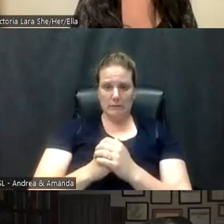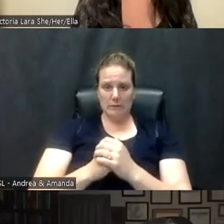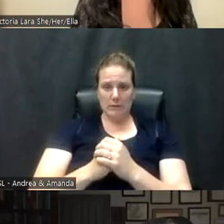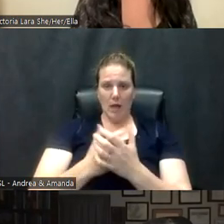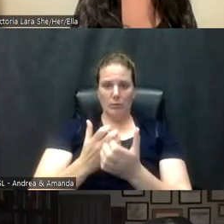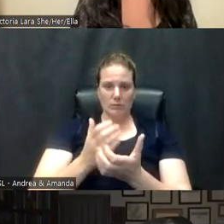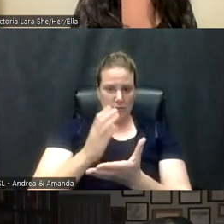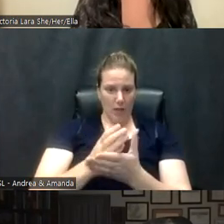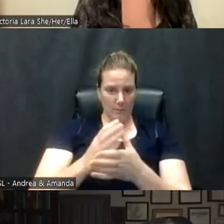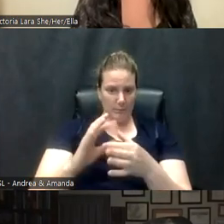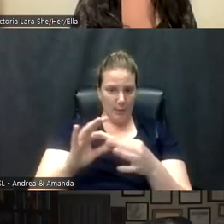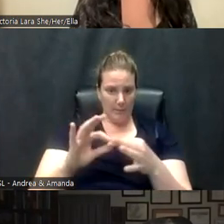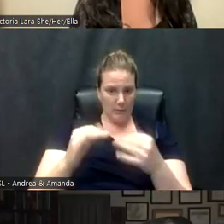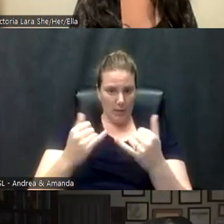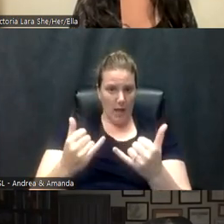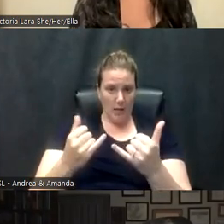the comment right now. We need to